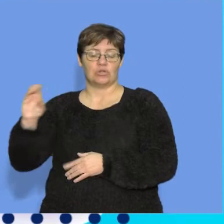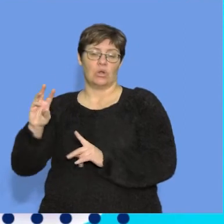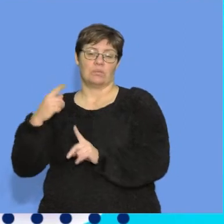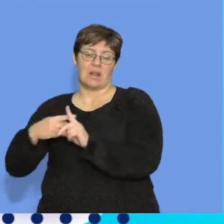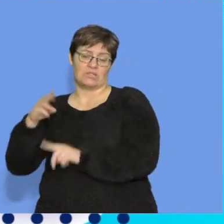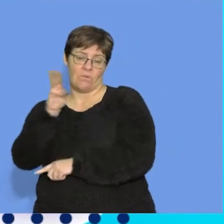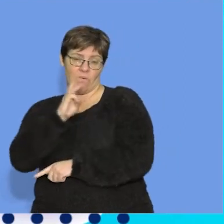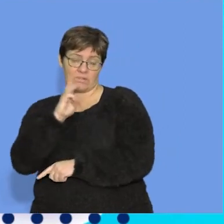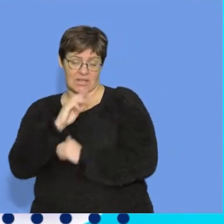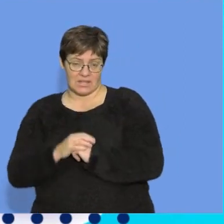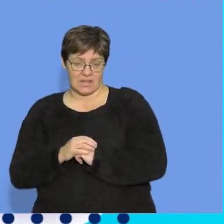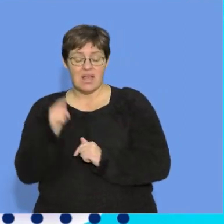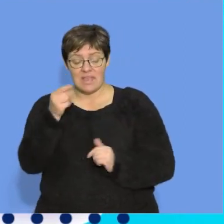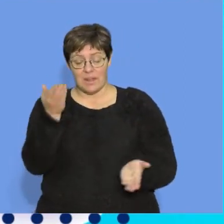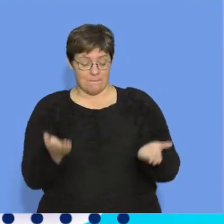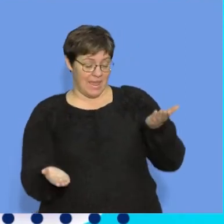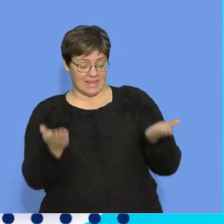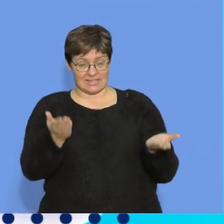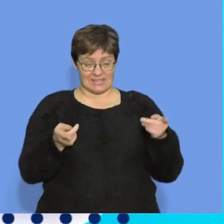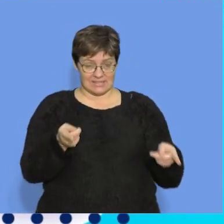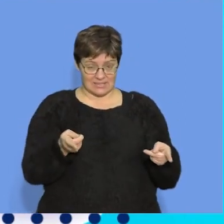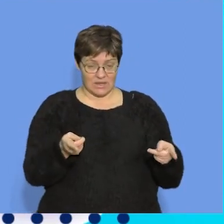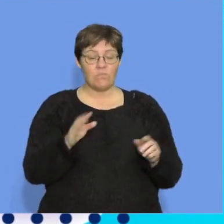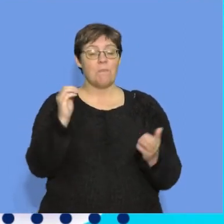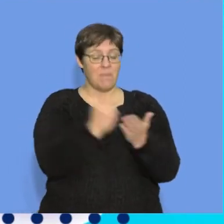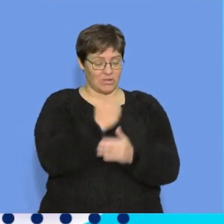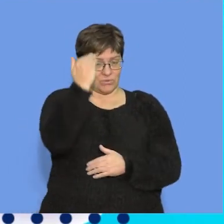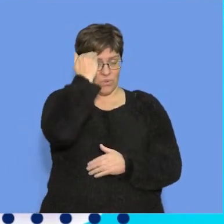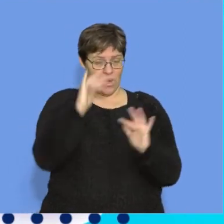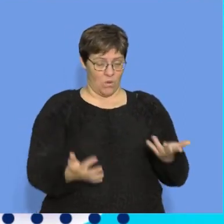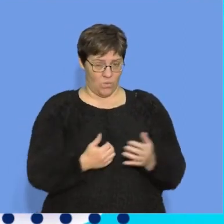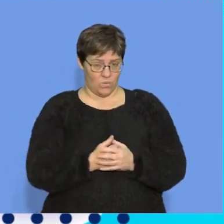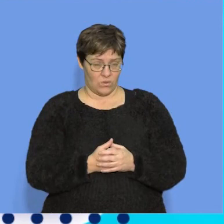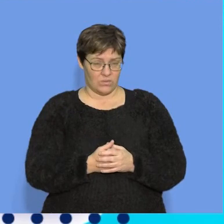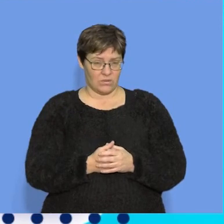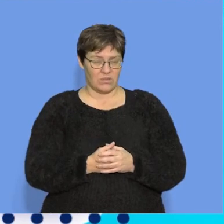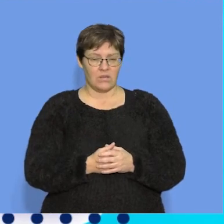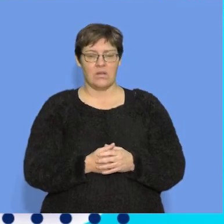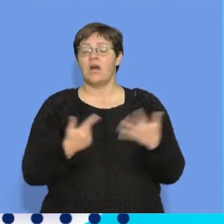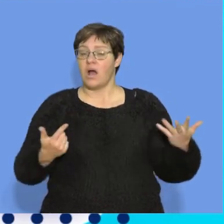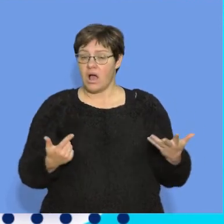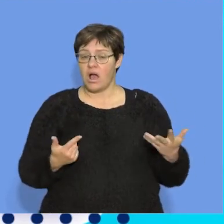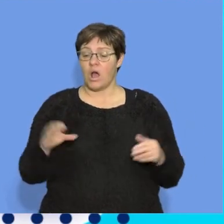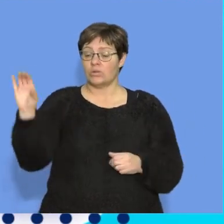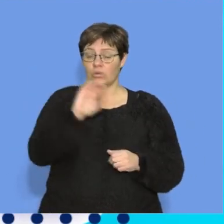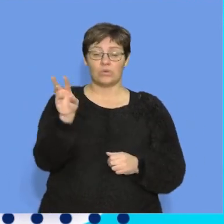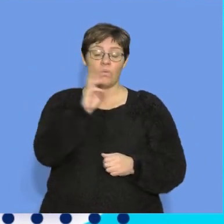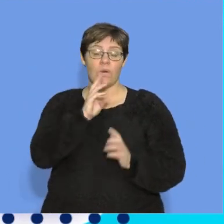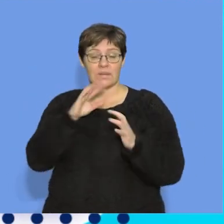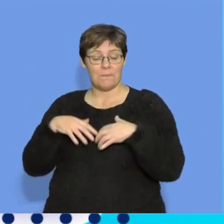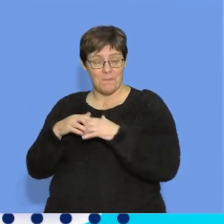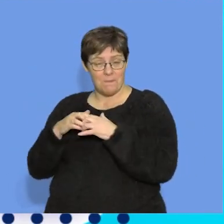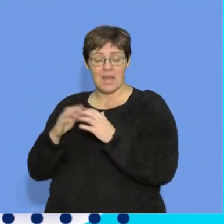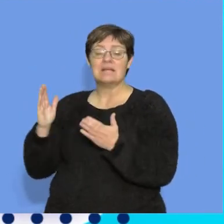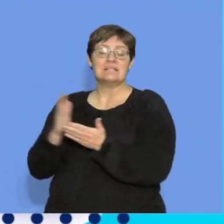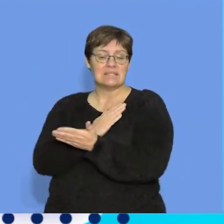that reaction and the balancing of those equations you need to know. But there's one other thing. When it gets salt and water,